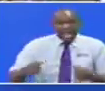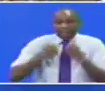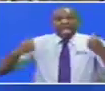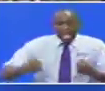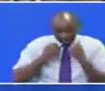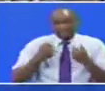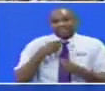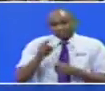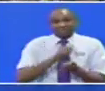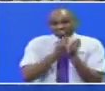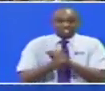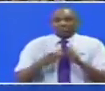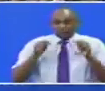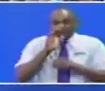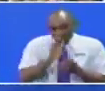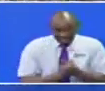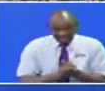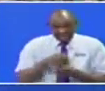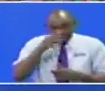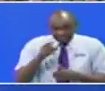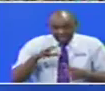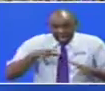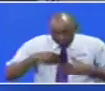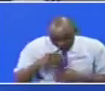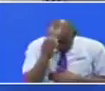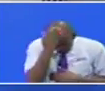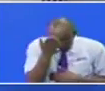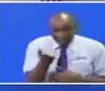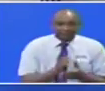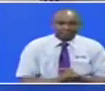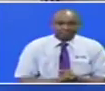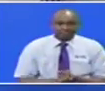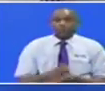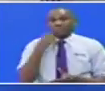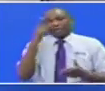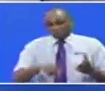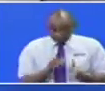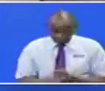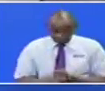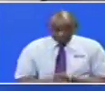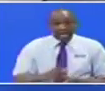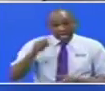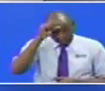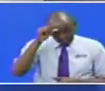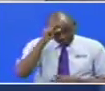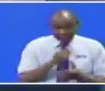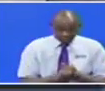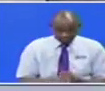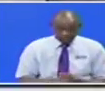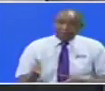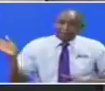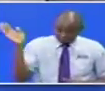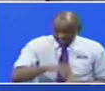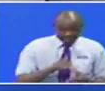their tone changed to a rather submissive one. Tunaomba ya kwamba, serikali